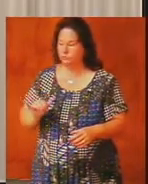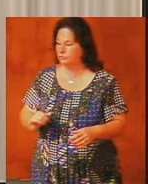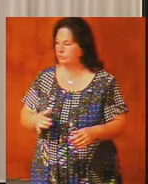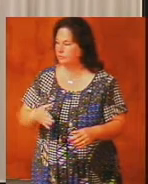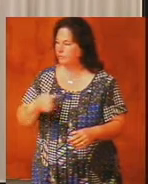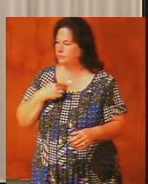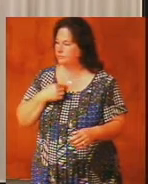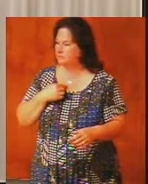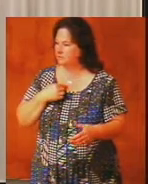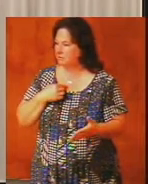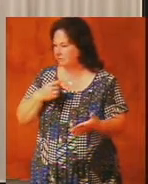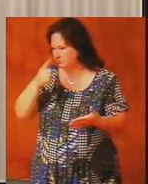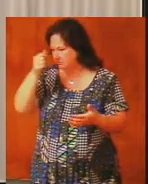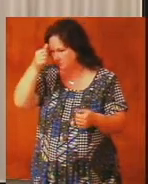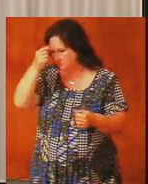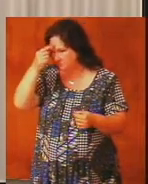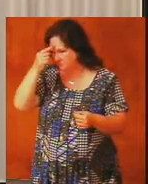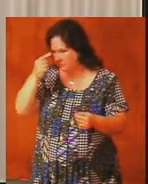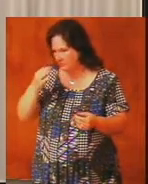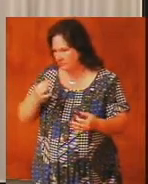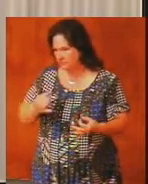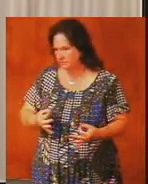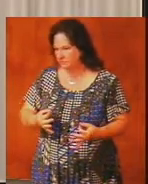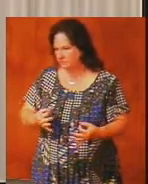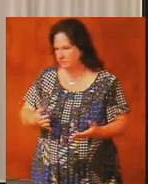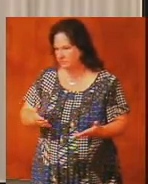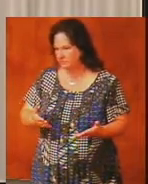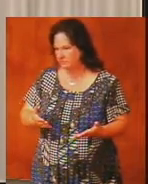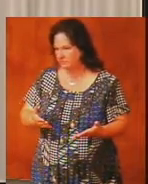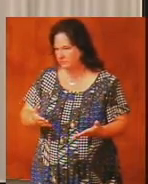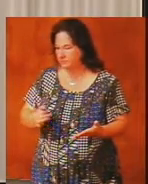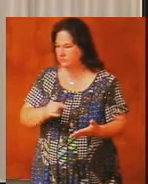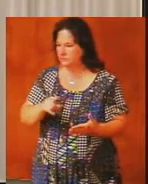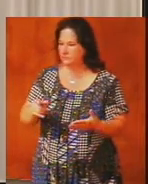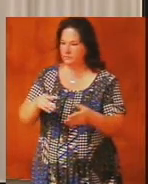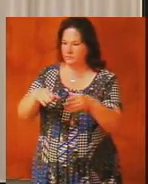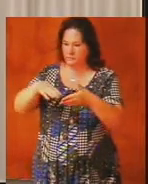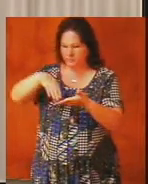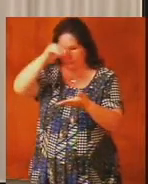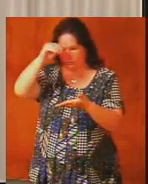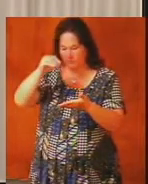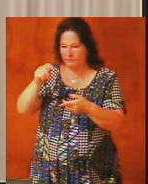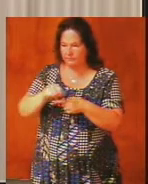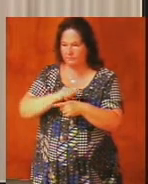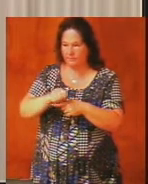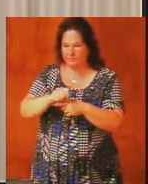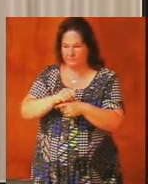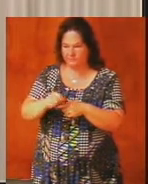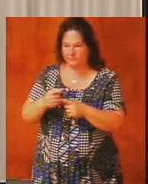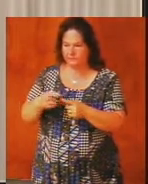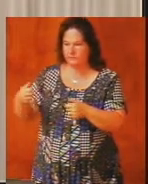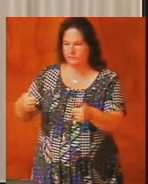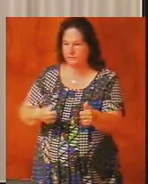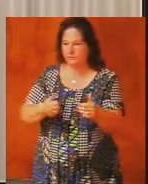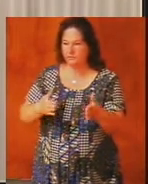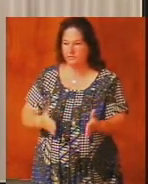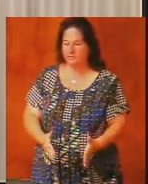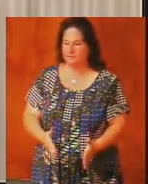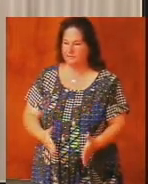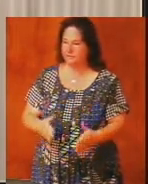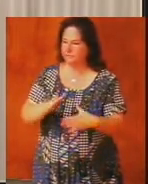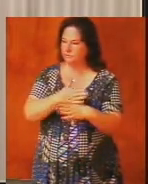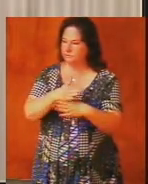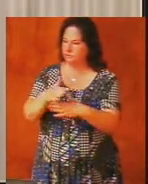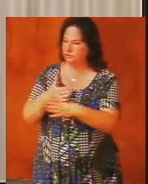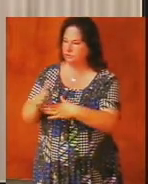And I would conclude from that they had been taught and trained by the apostles to share the gospel